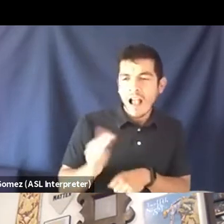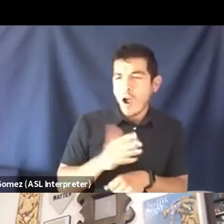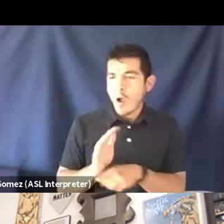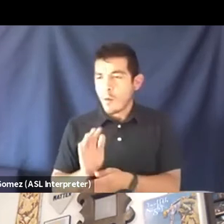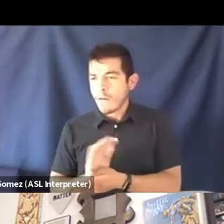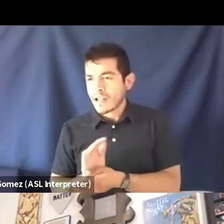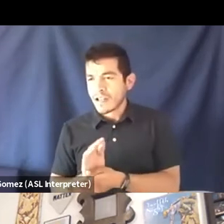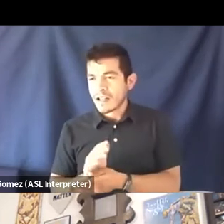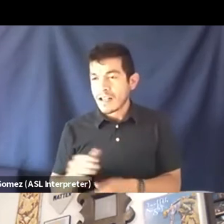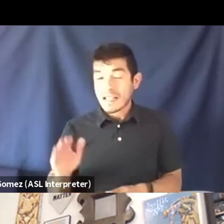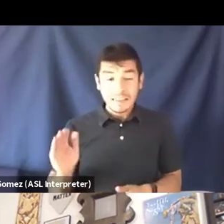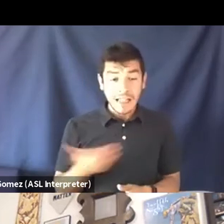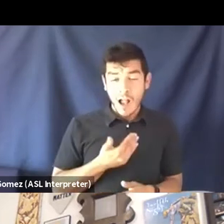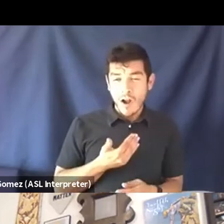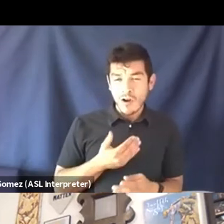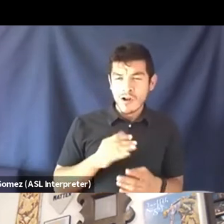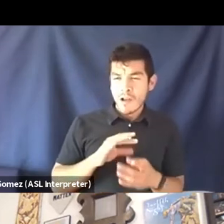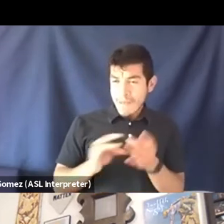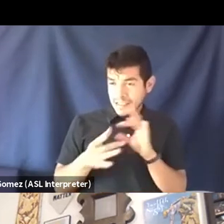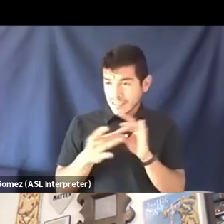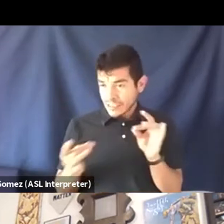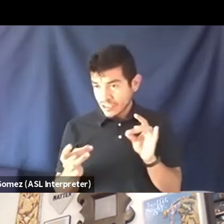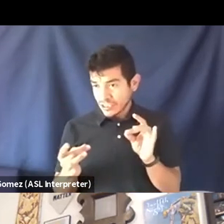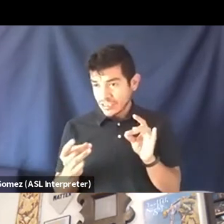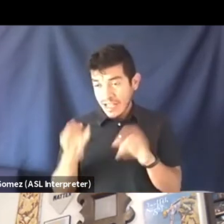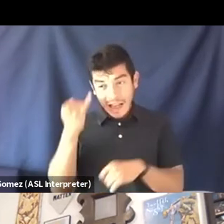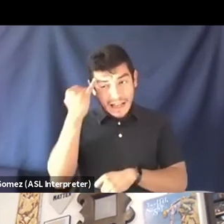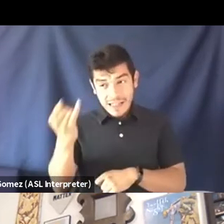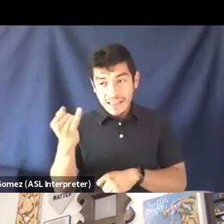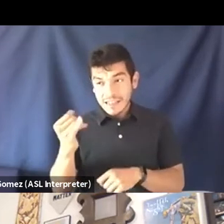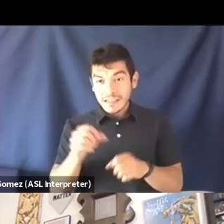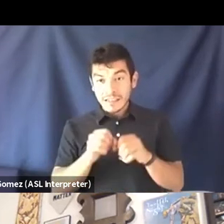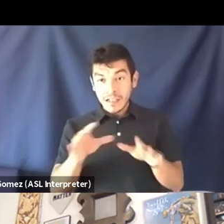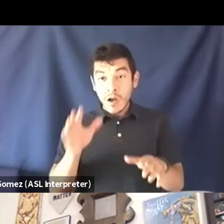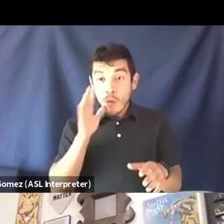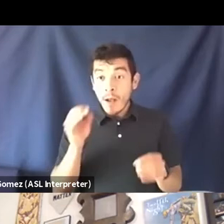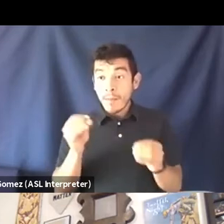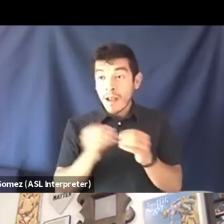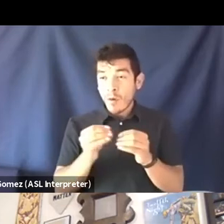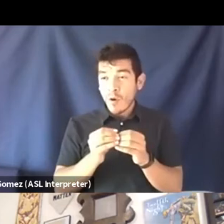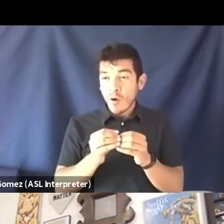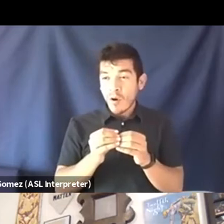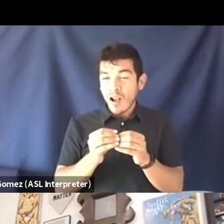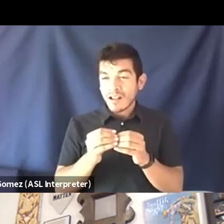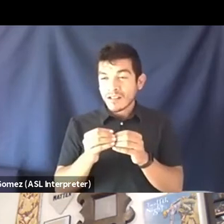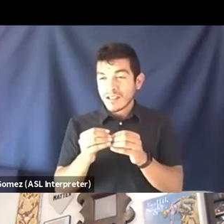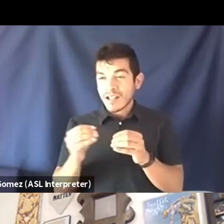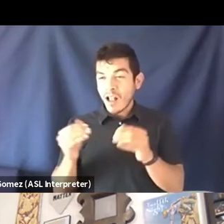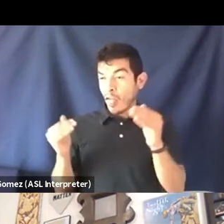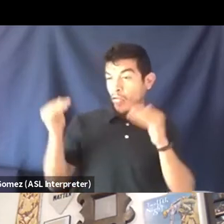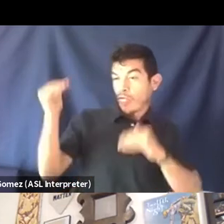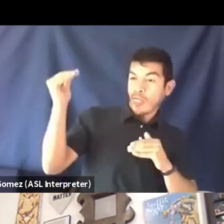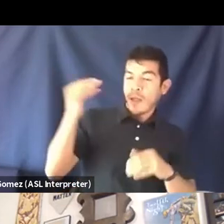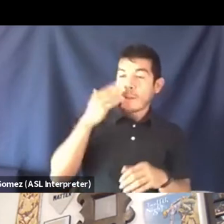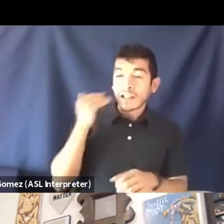that we're trying to get out, is it going to be overshadowed by the pandemic, right? Like,